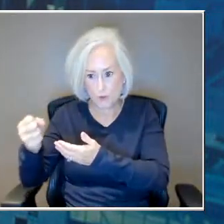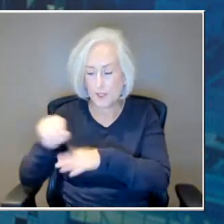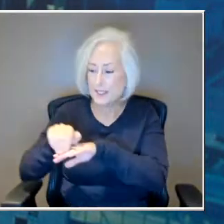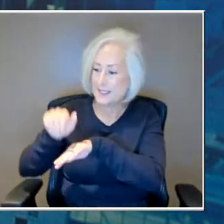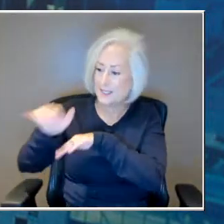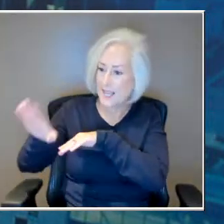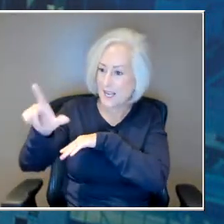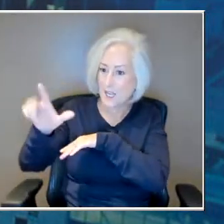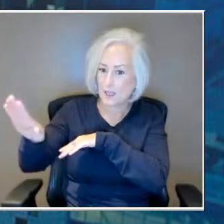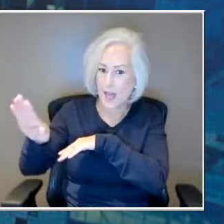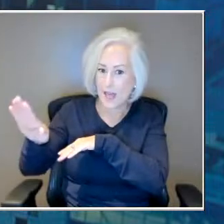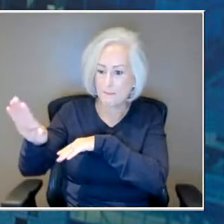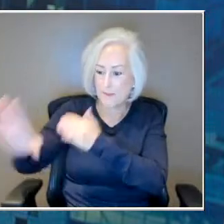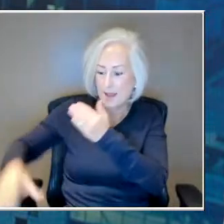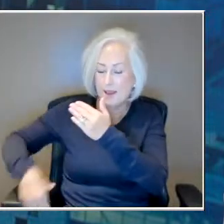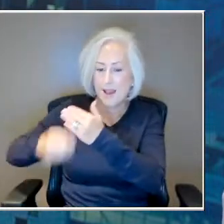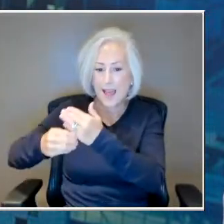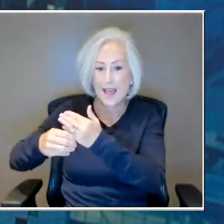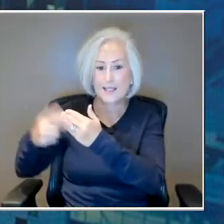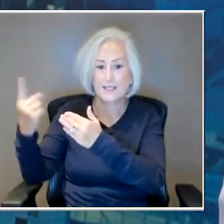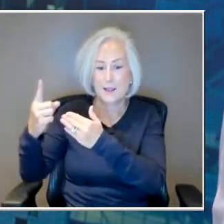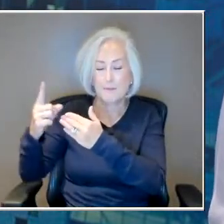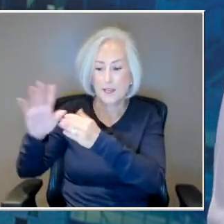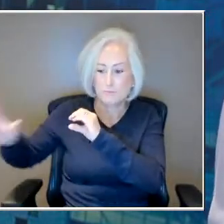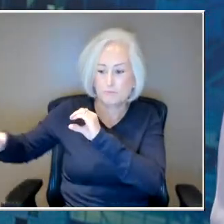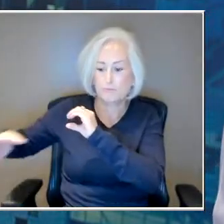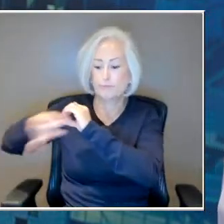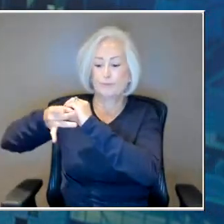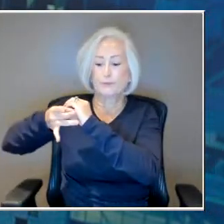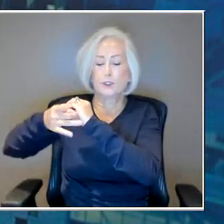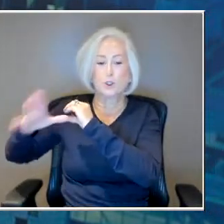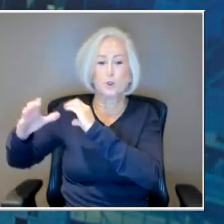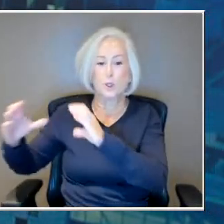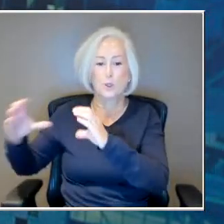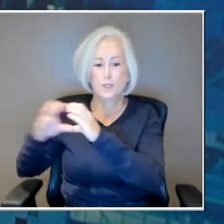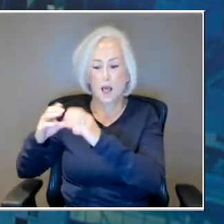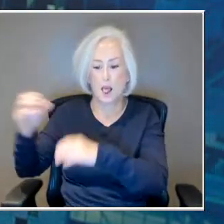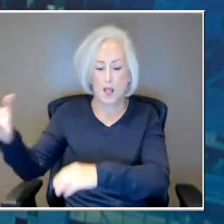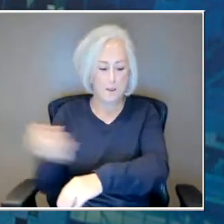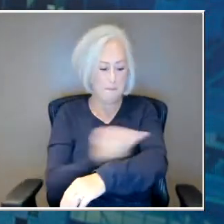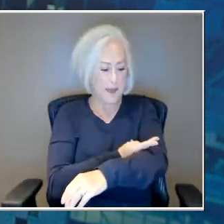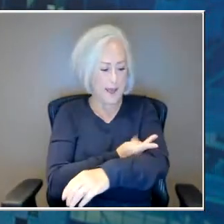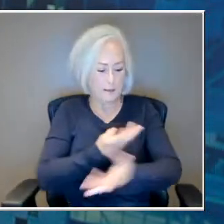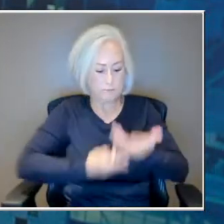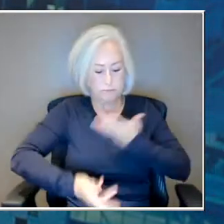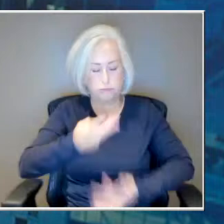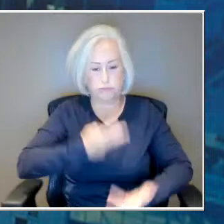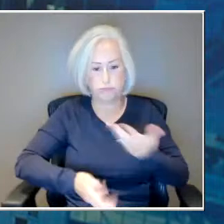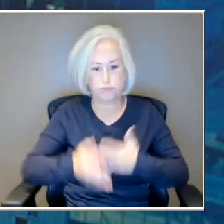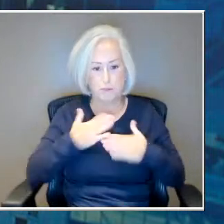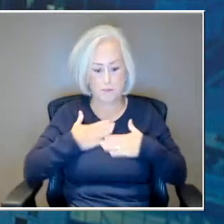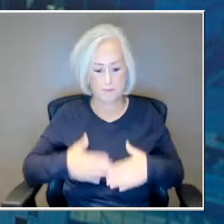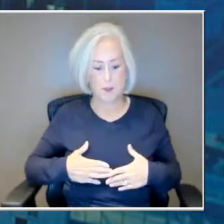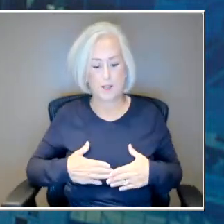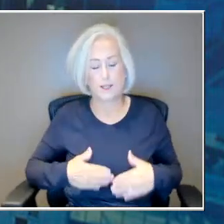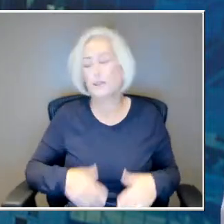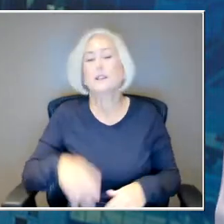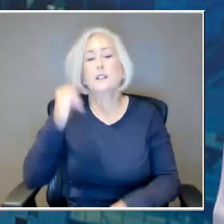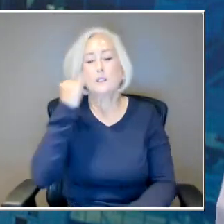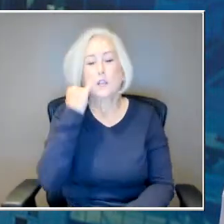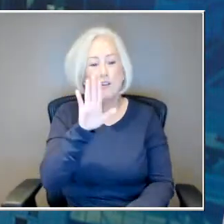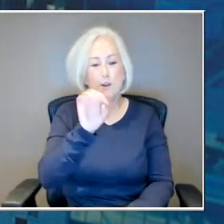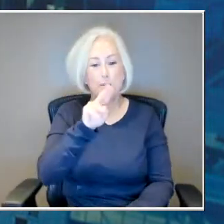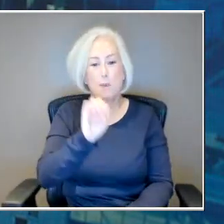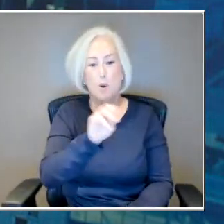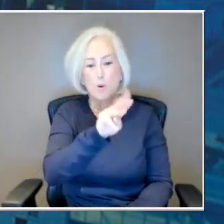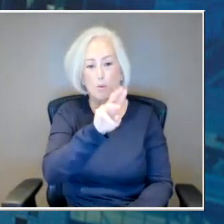attack the myeloma cells. Now, a lot of patients ask us, well, if transplant is working, why should I worry about CAR T cell? That's a great question. Well, the problem here is that, as we talked